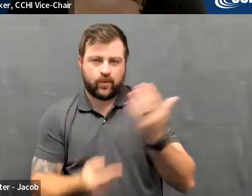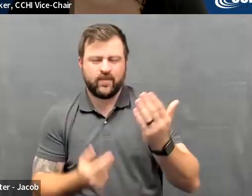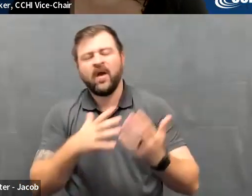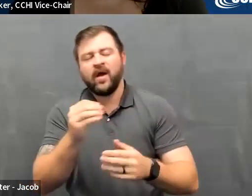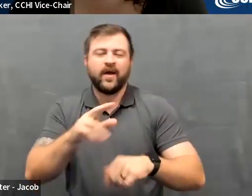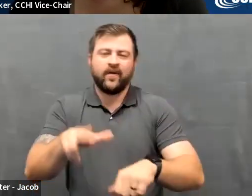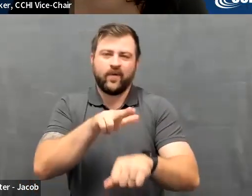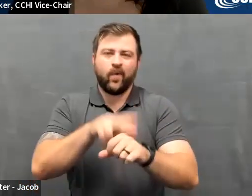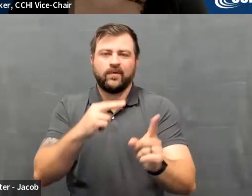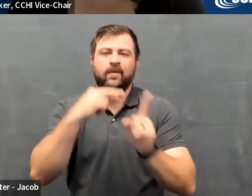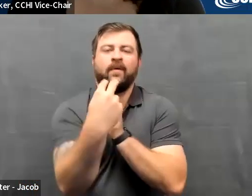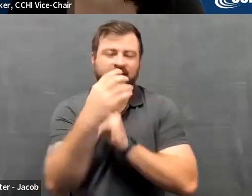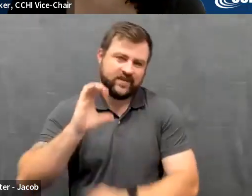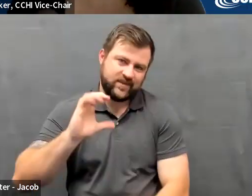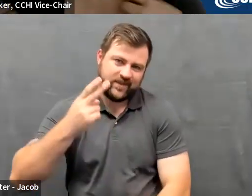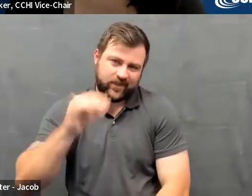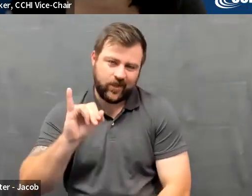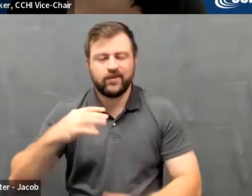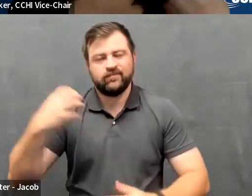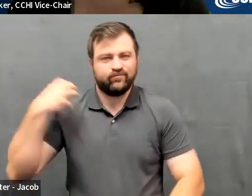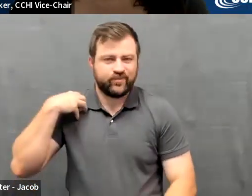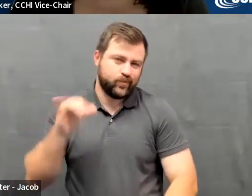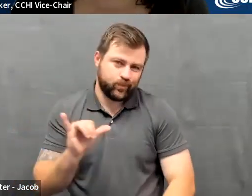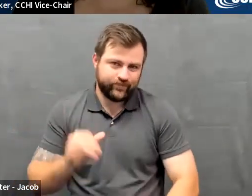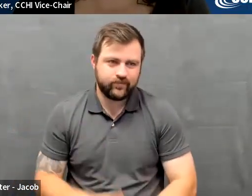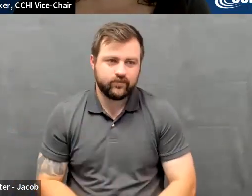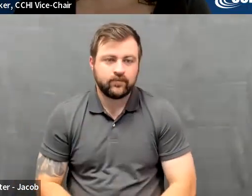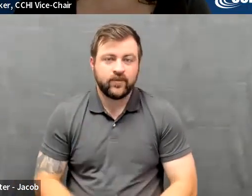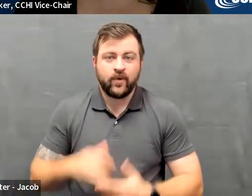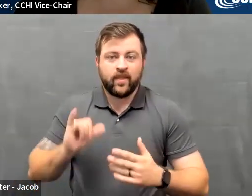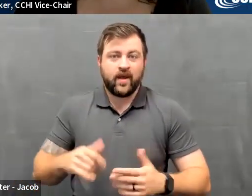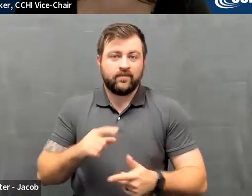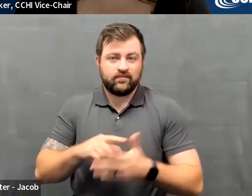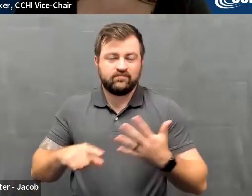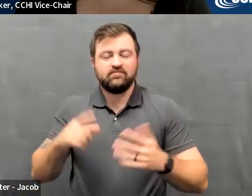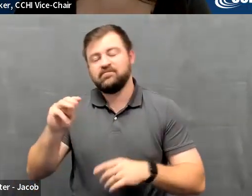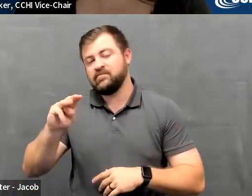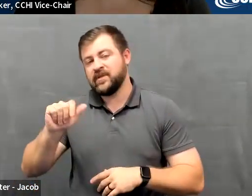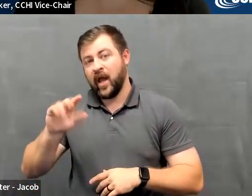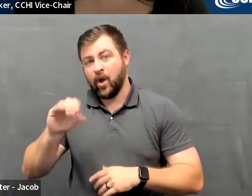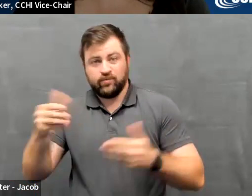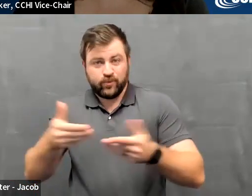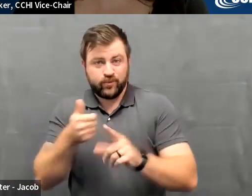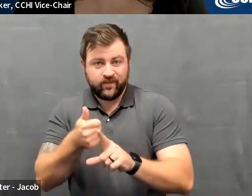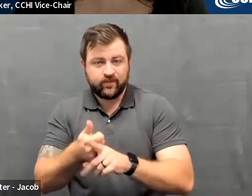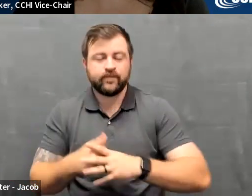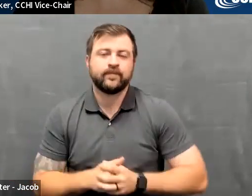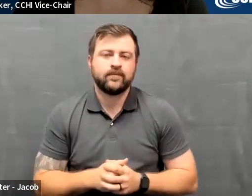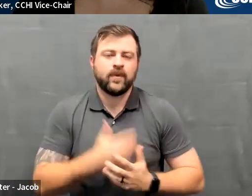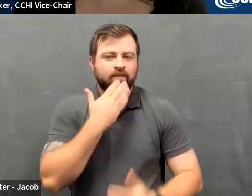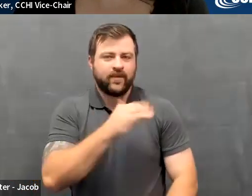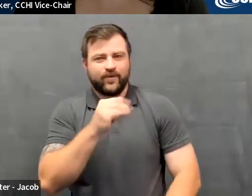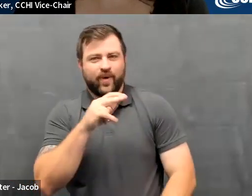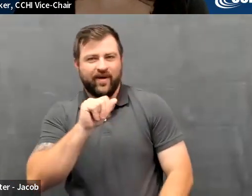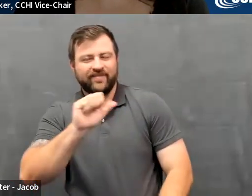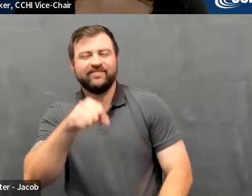course, as CCHI commissioners. With that, Mateo, would you like to introduce yourself? Thank you, Johanna. Yes, I'm very